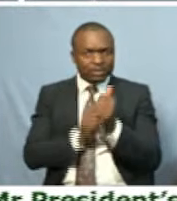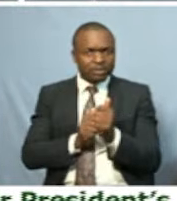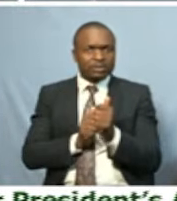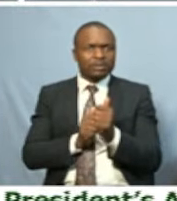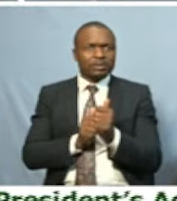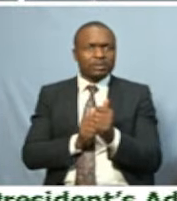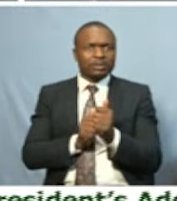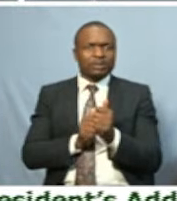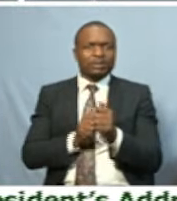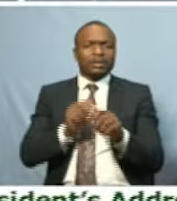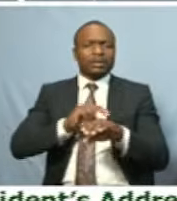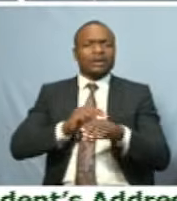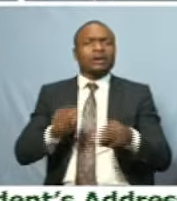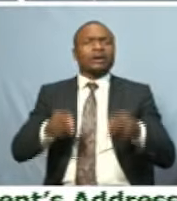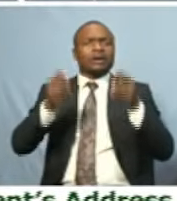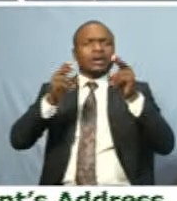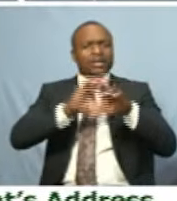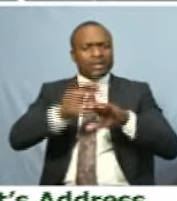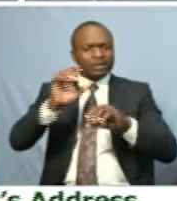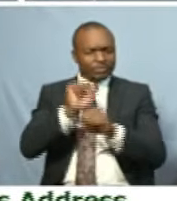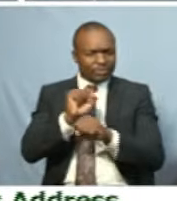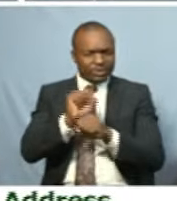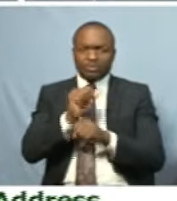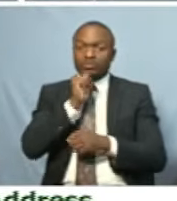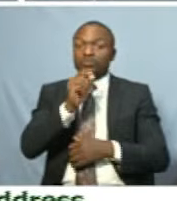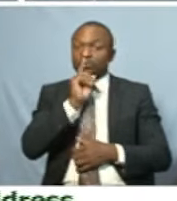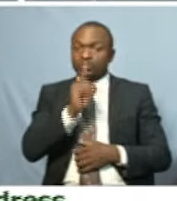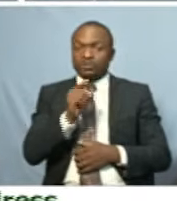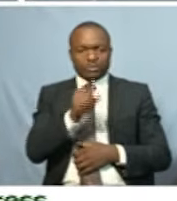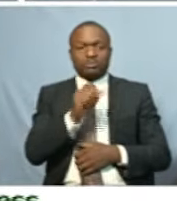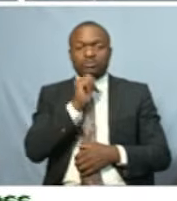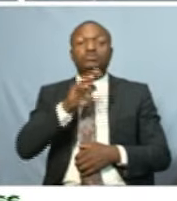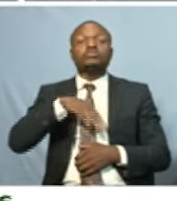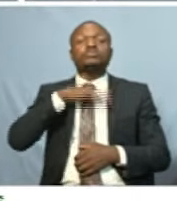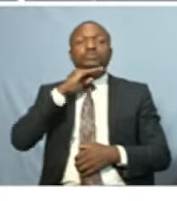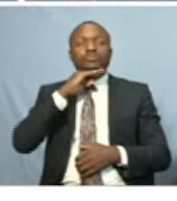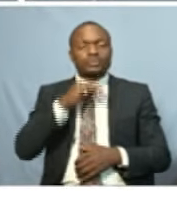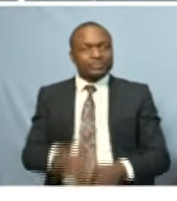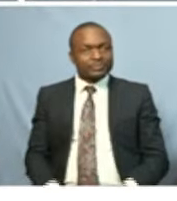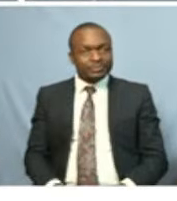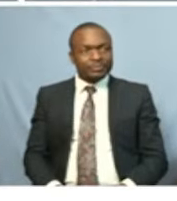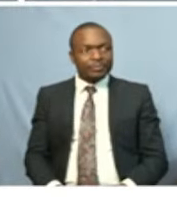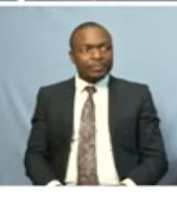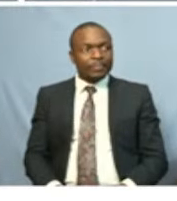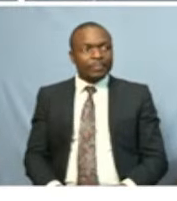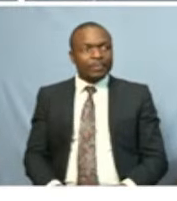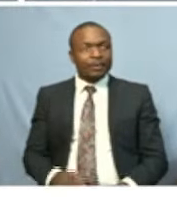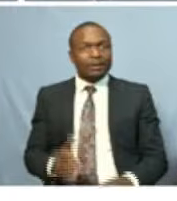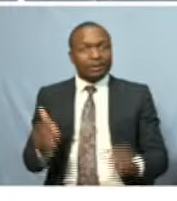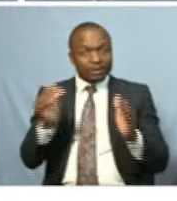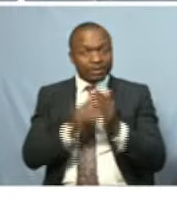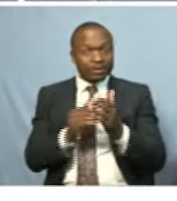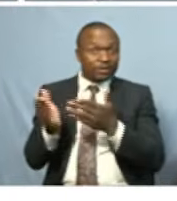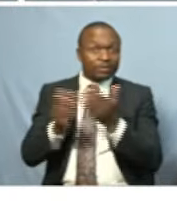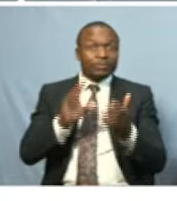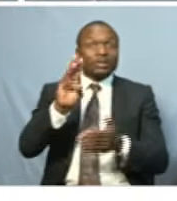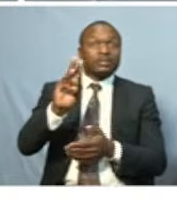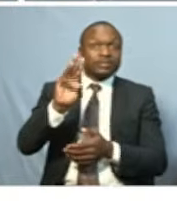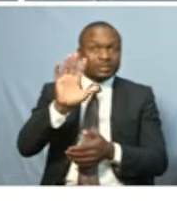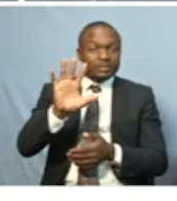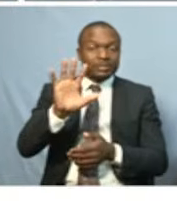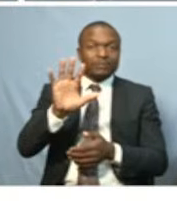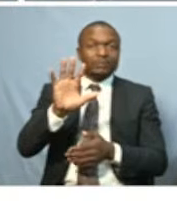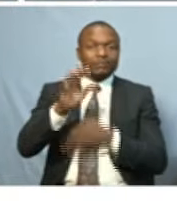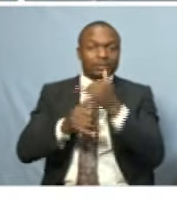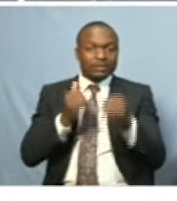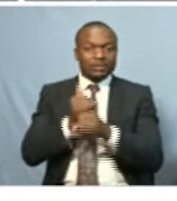high unemployment levels. It's not true. As that was not enough, what did they do? When you clock 65 years, they bring